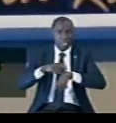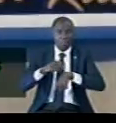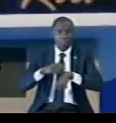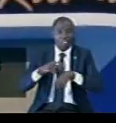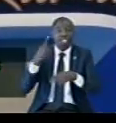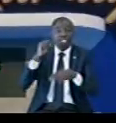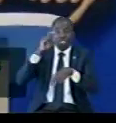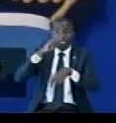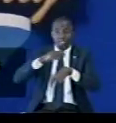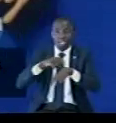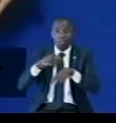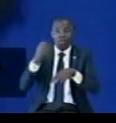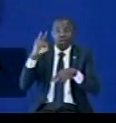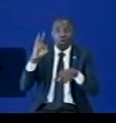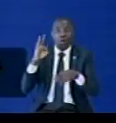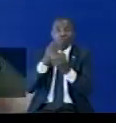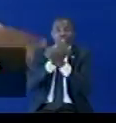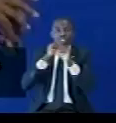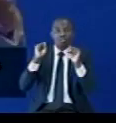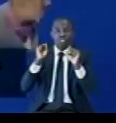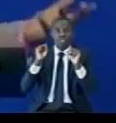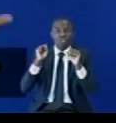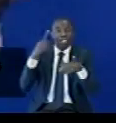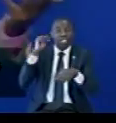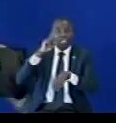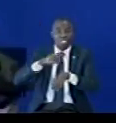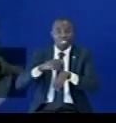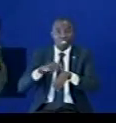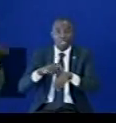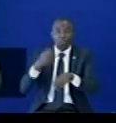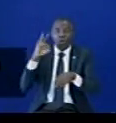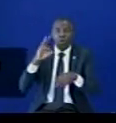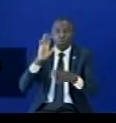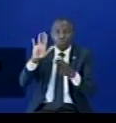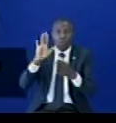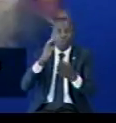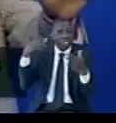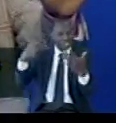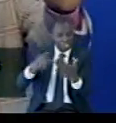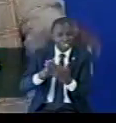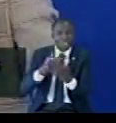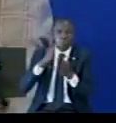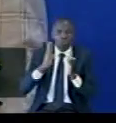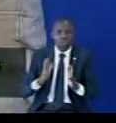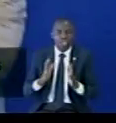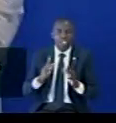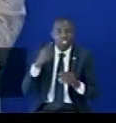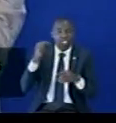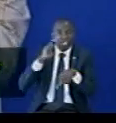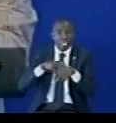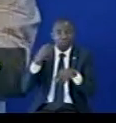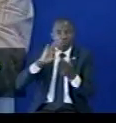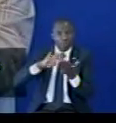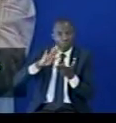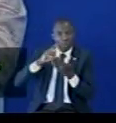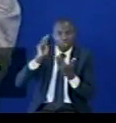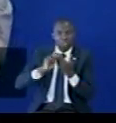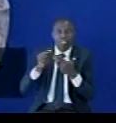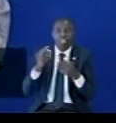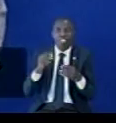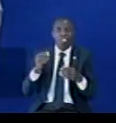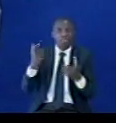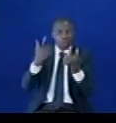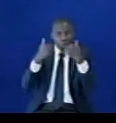time of your salvation, the time of your renewal, the time of your forgiveness. Come now